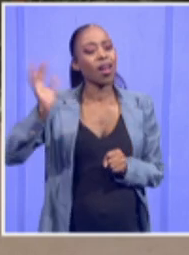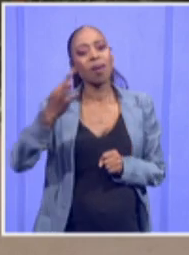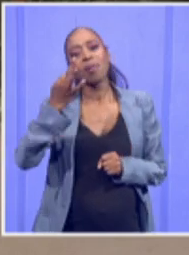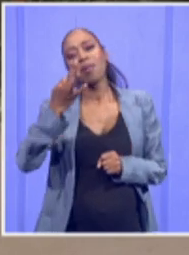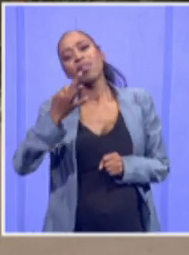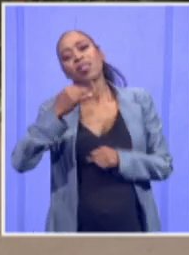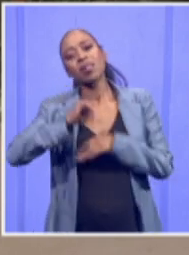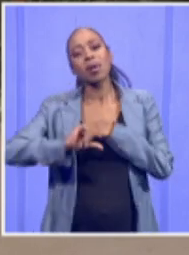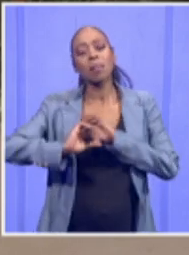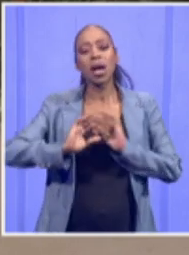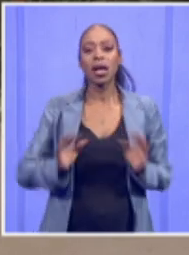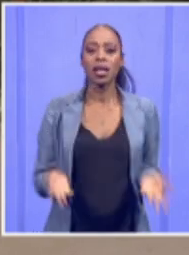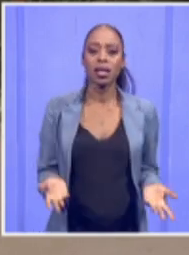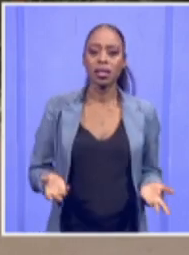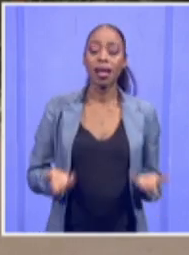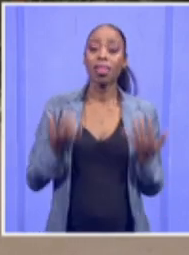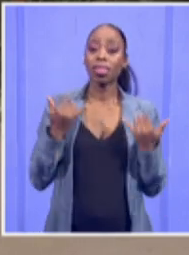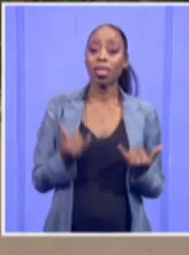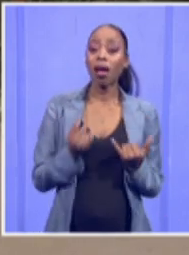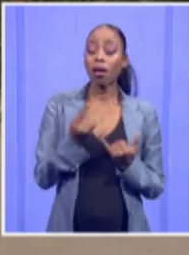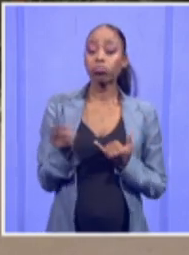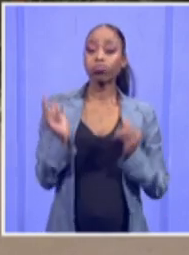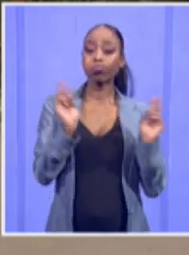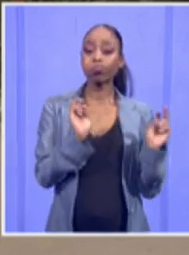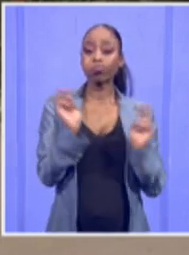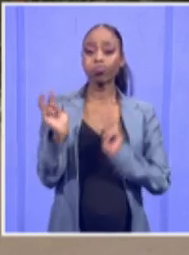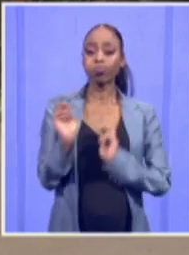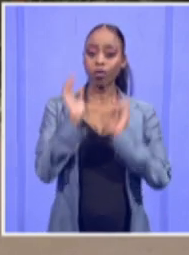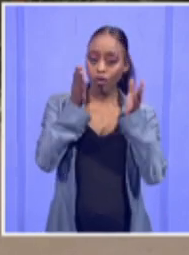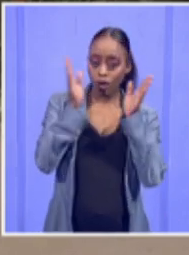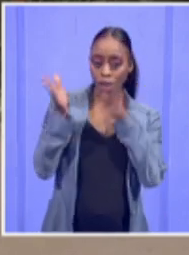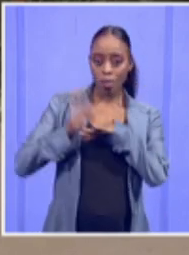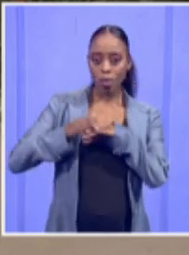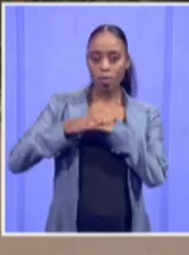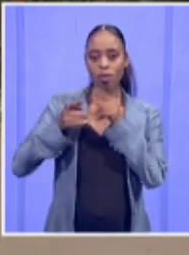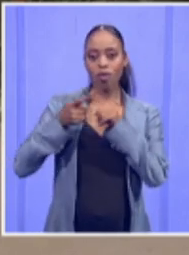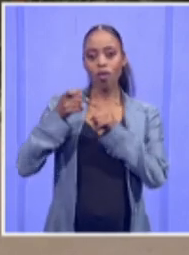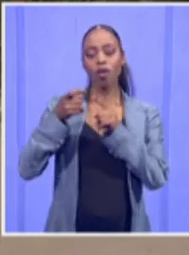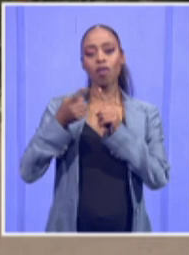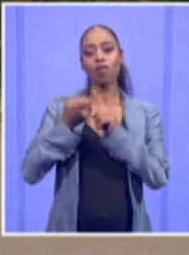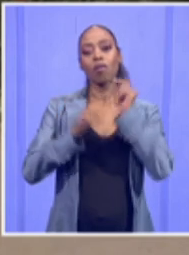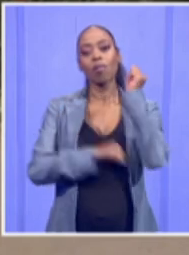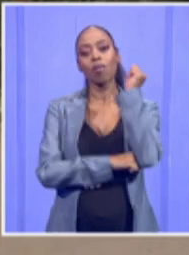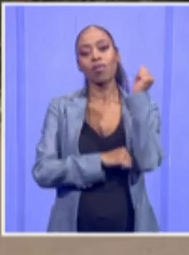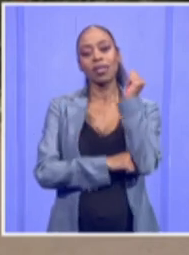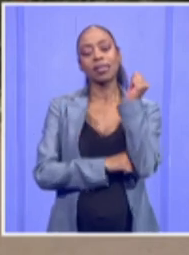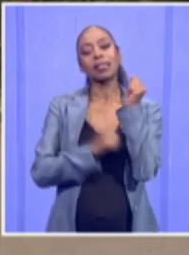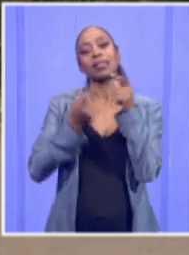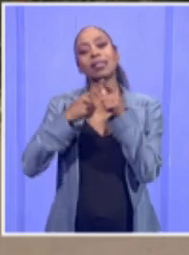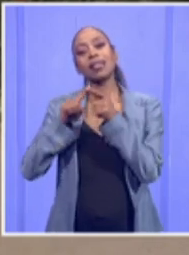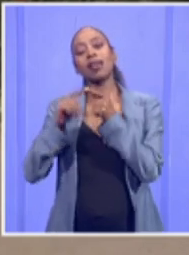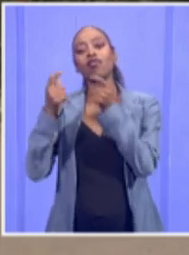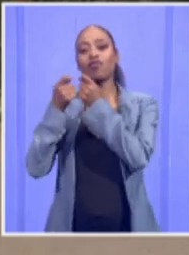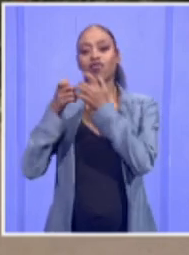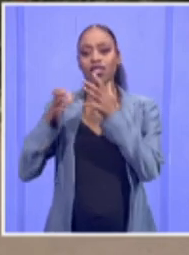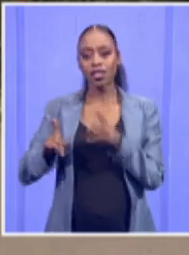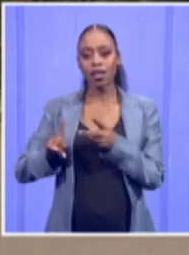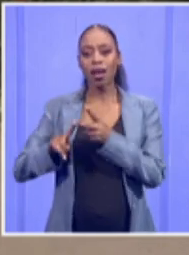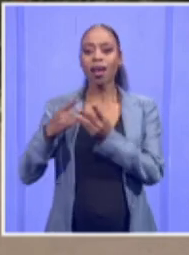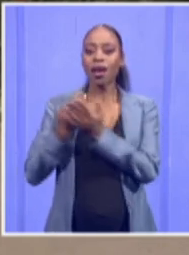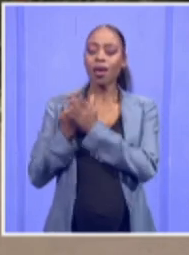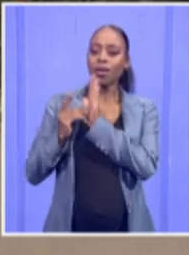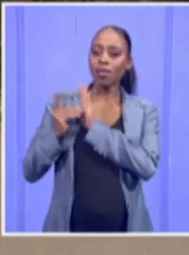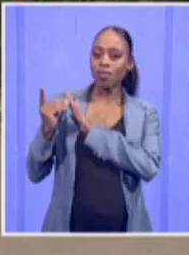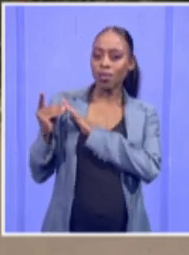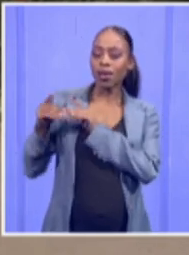3 months or so. So these are matters that are getting attention from the office of the premier, of course, with treasury and economic development